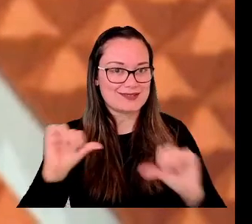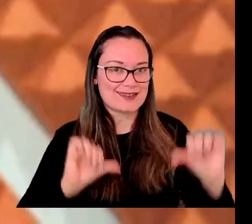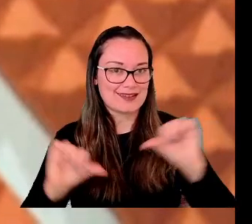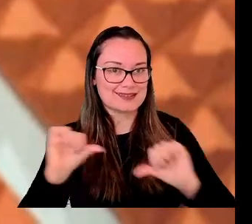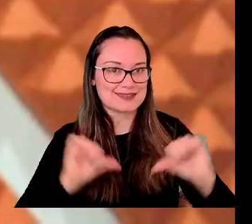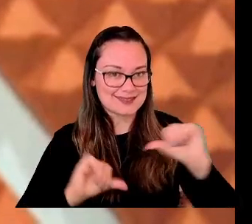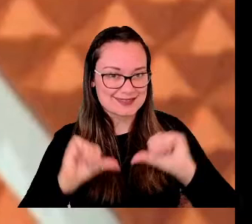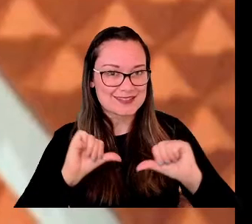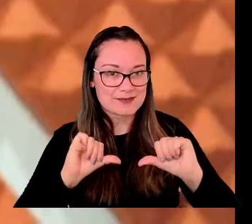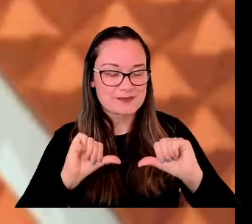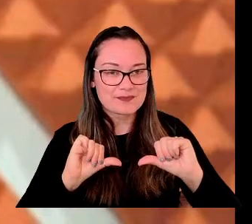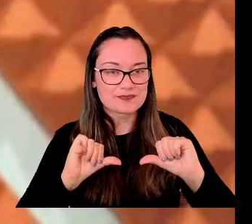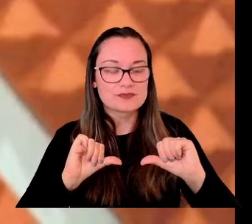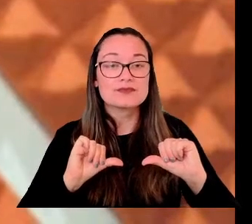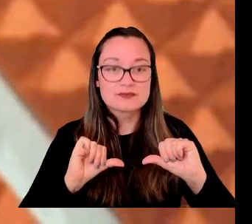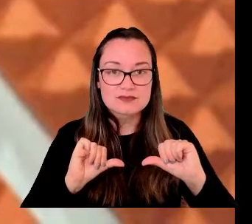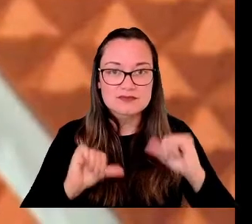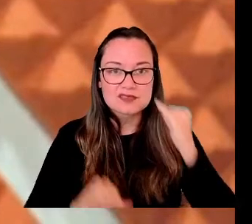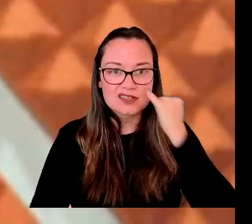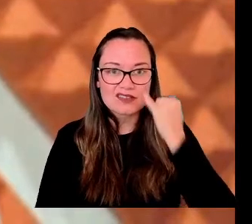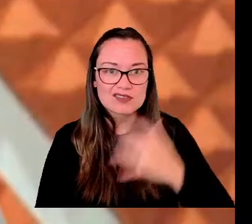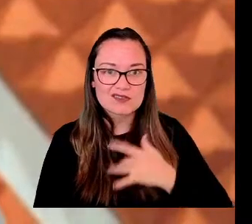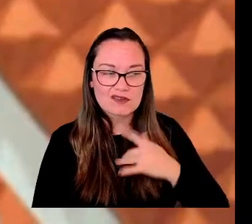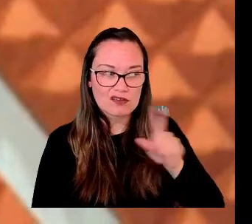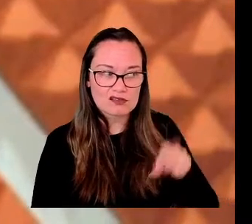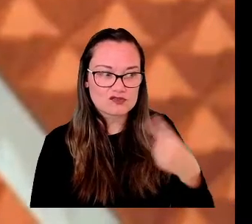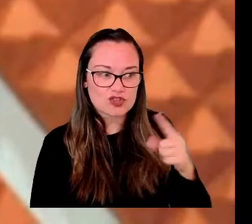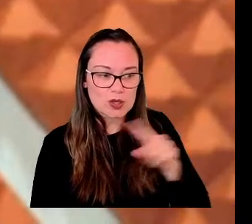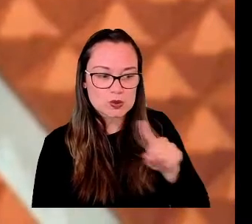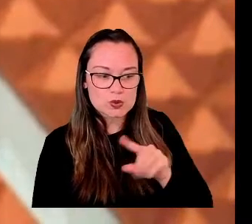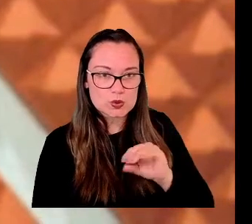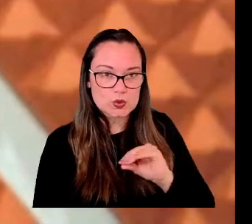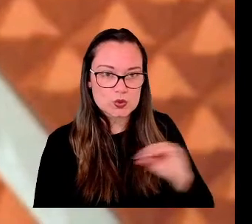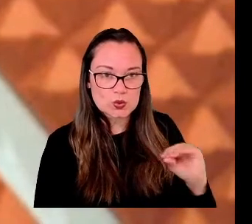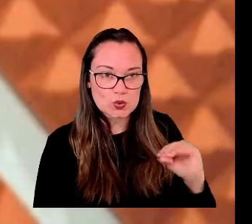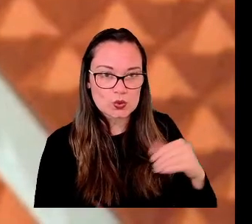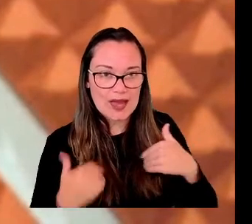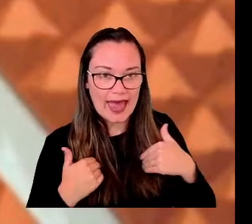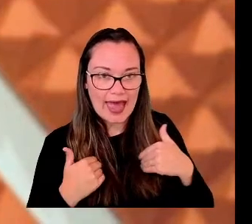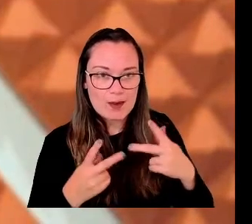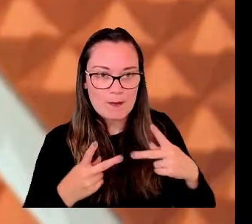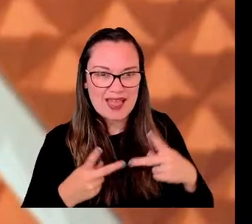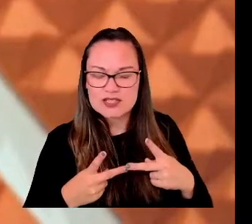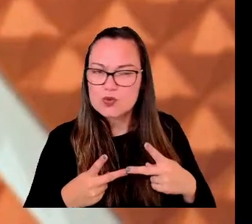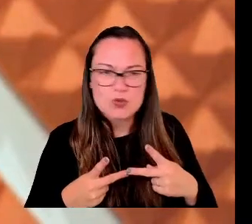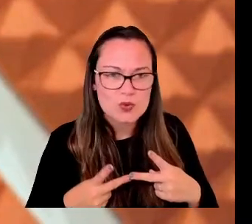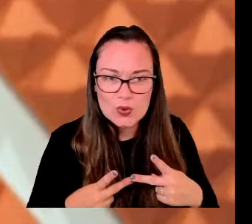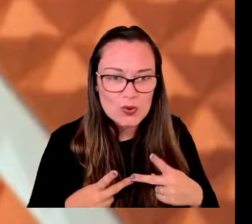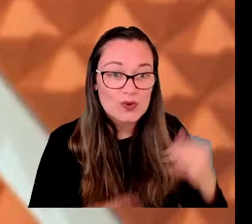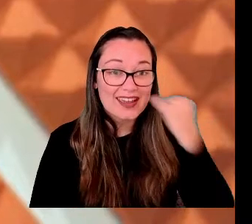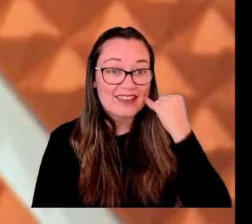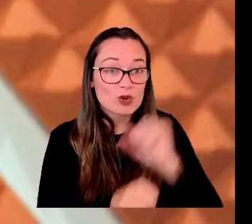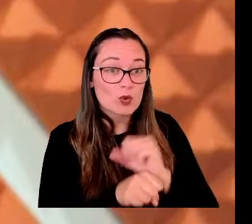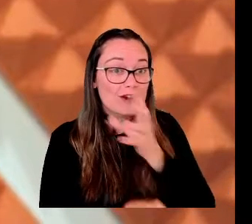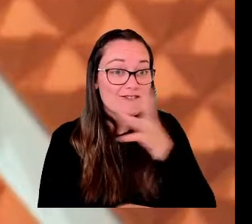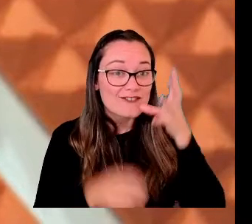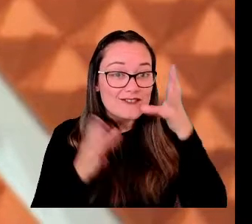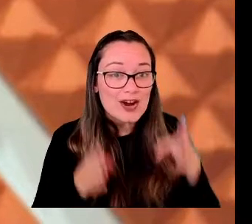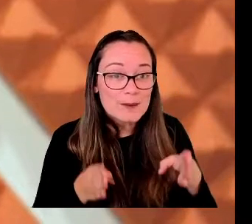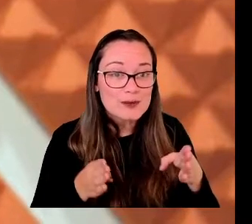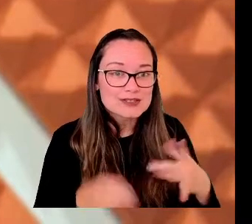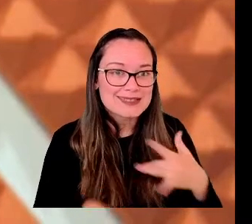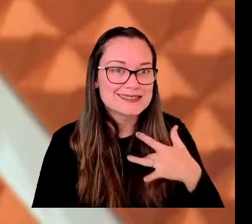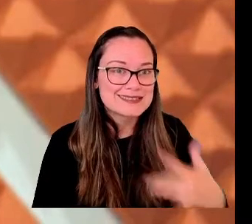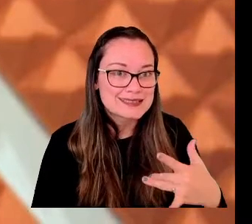Because now if you're saying, so just a zoo, not at all. If you're working with farmers, one of the biggest problems farmers have